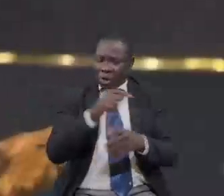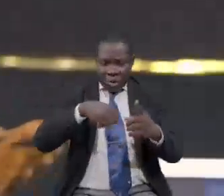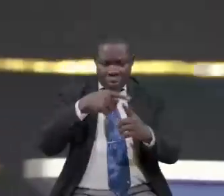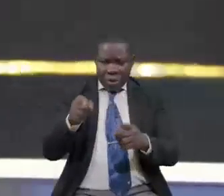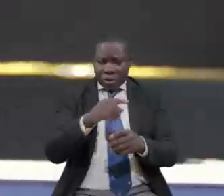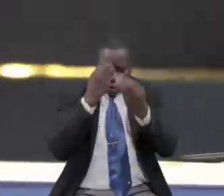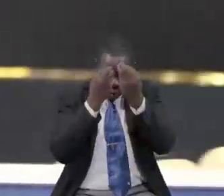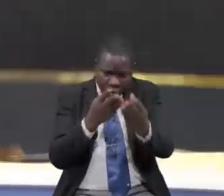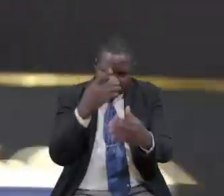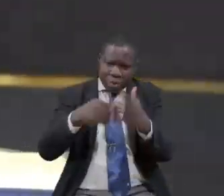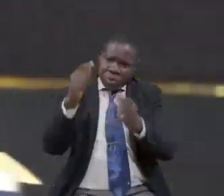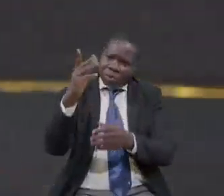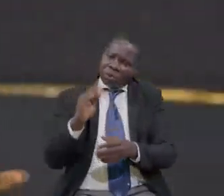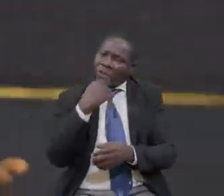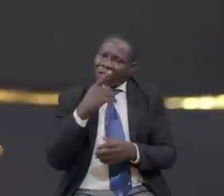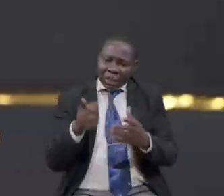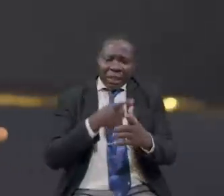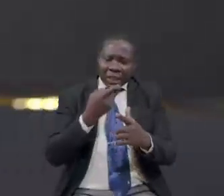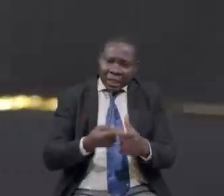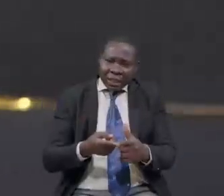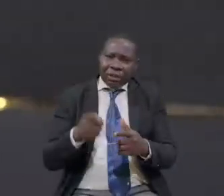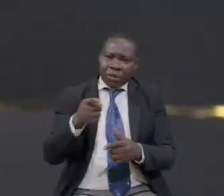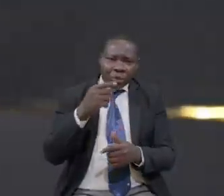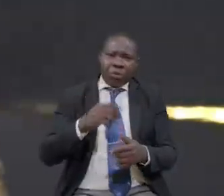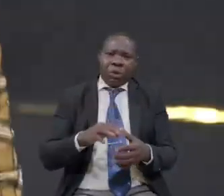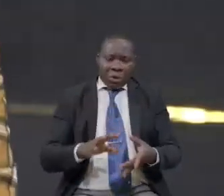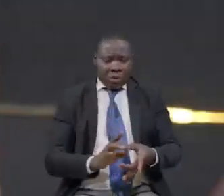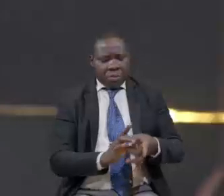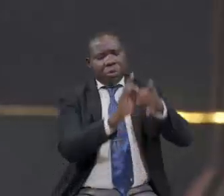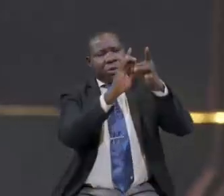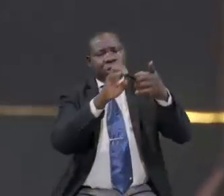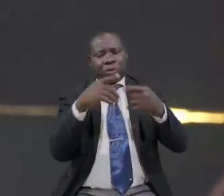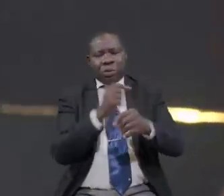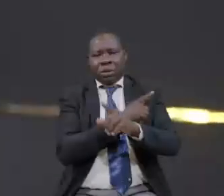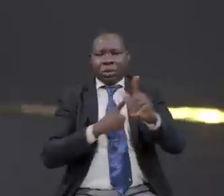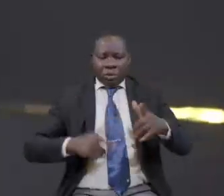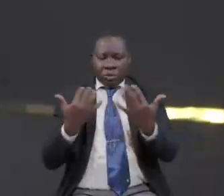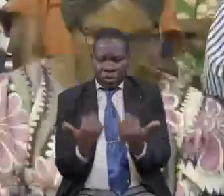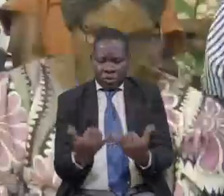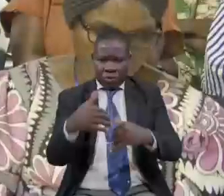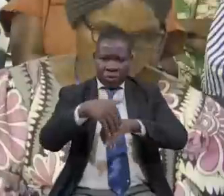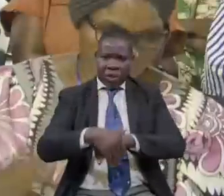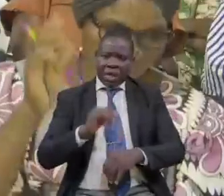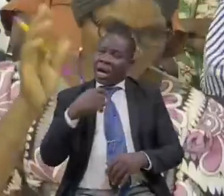is only then you belong to the Lord. Tonight, I belong to the Lord.